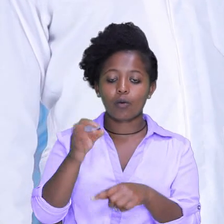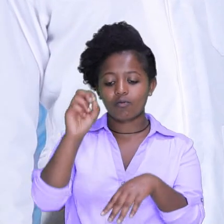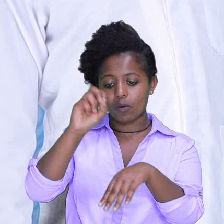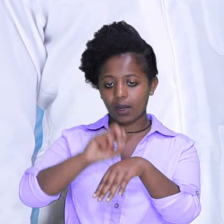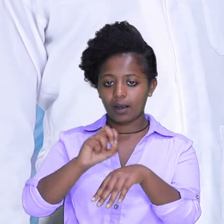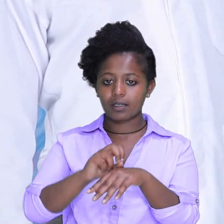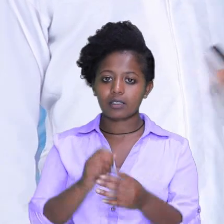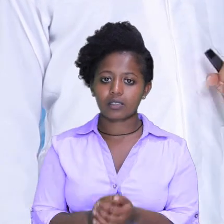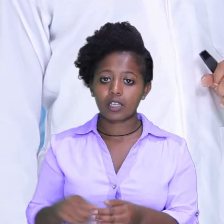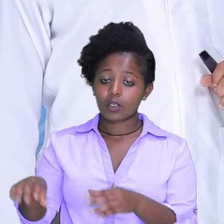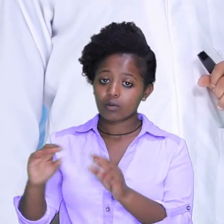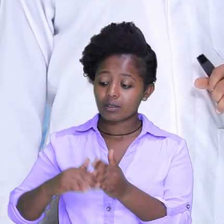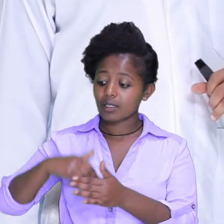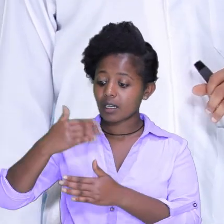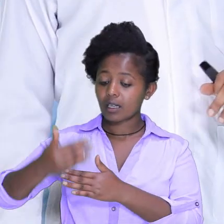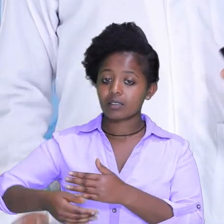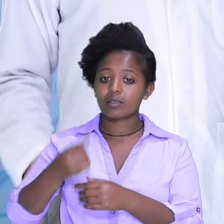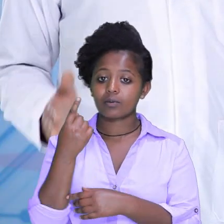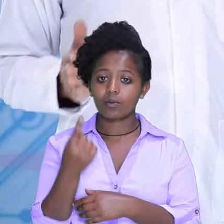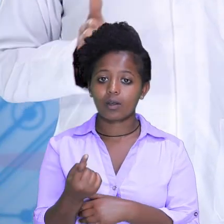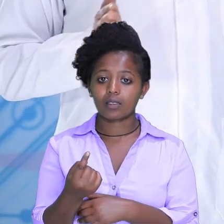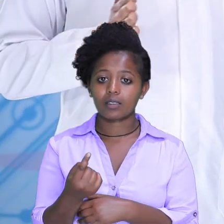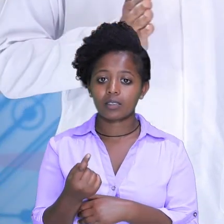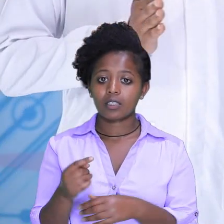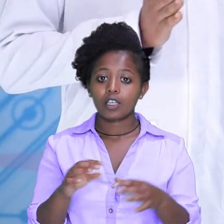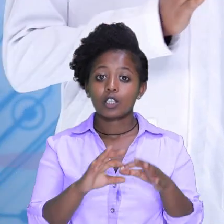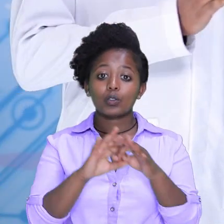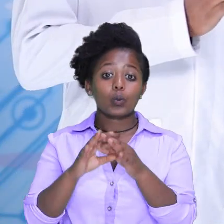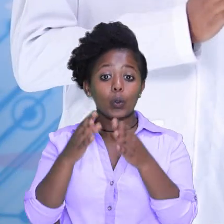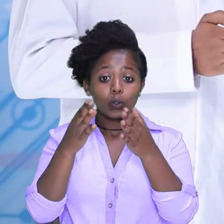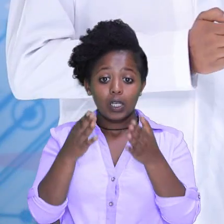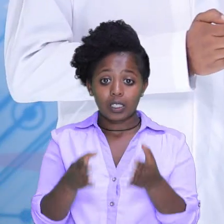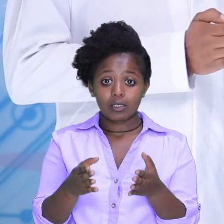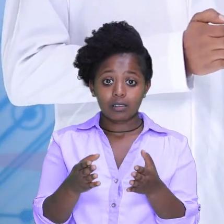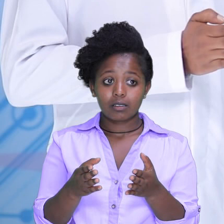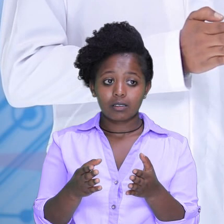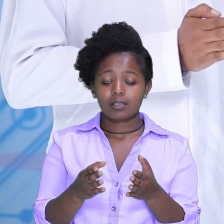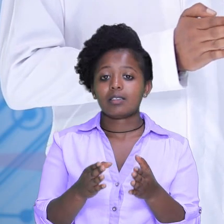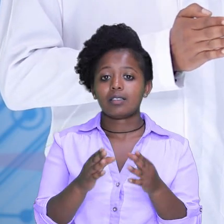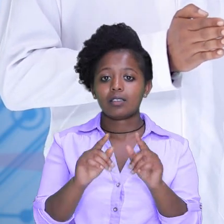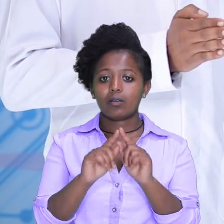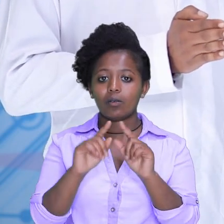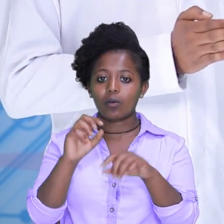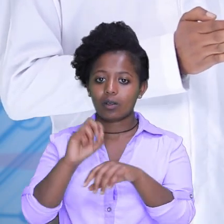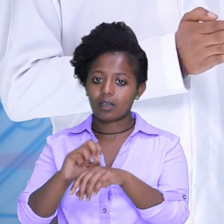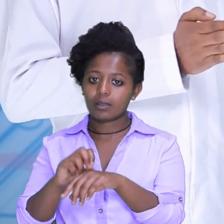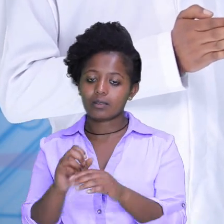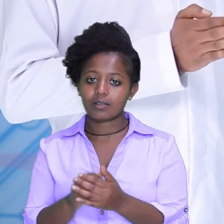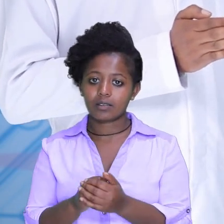Student, the next one, the Socialist Bloc organization that was known